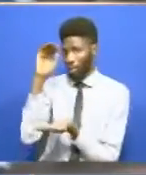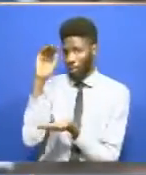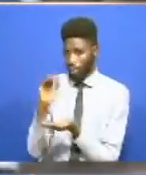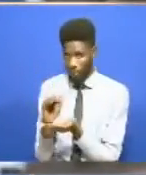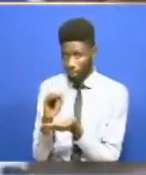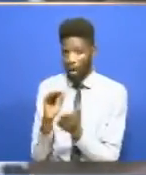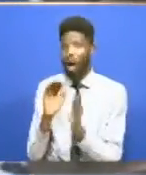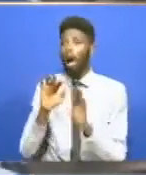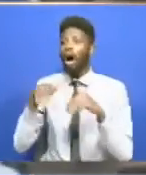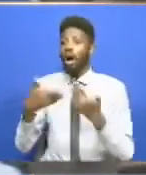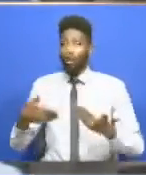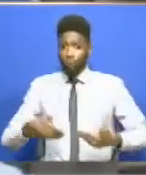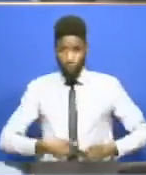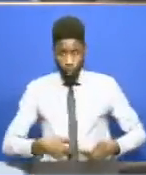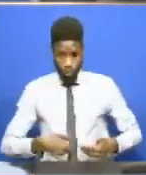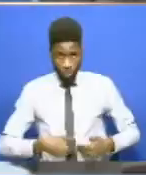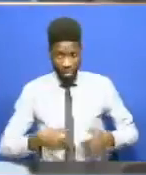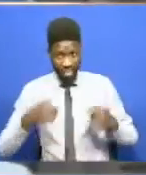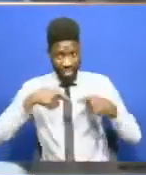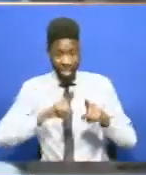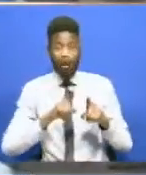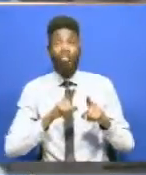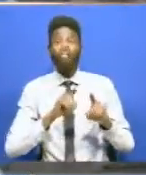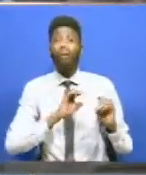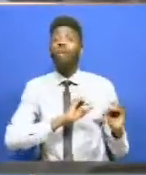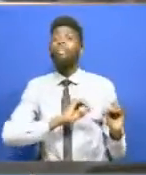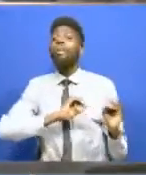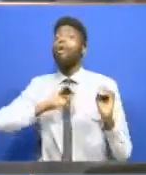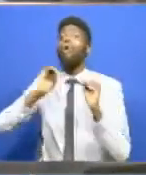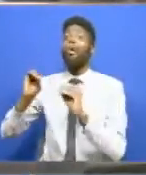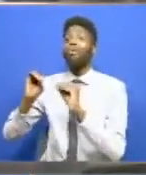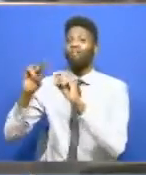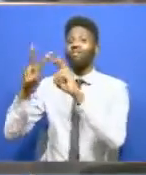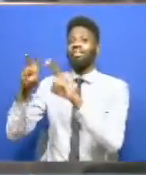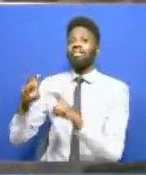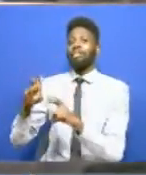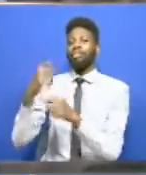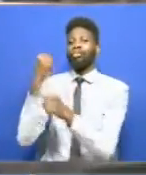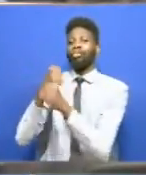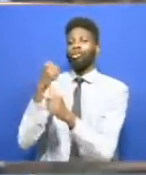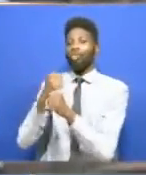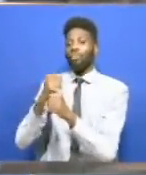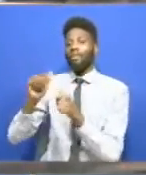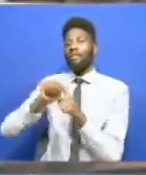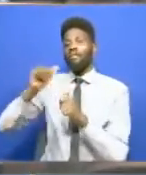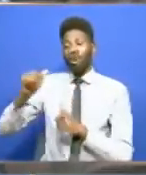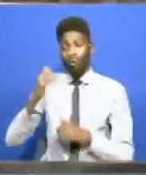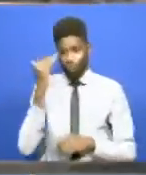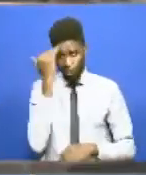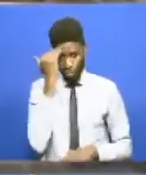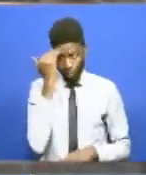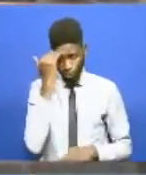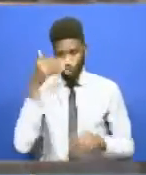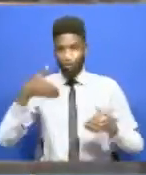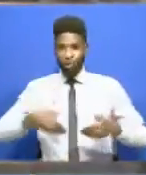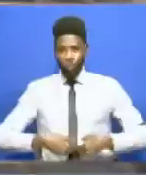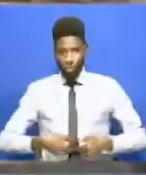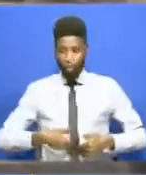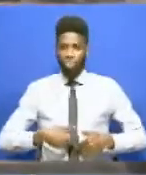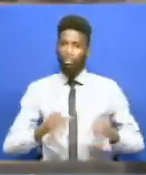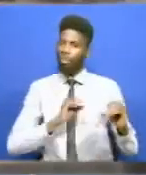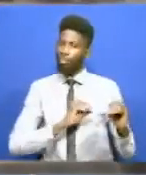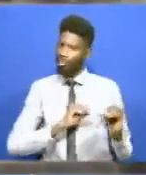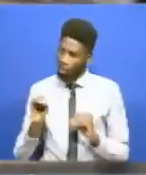of the youths in search of the greener pastures. As you know, the youths keep on